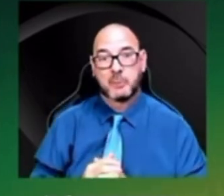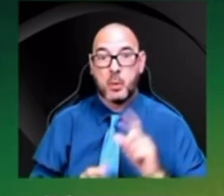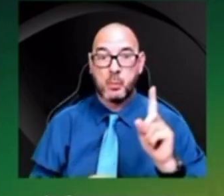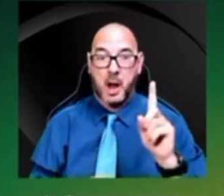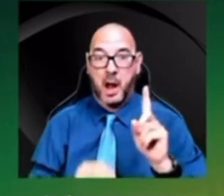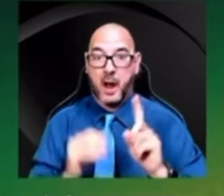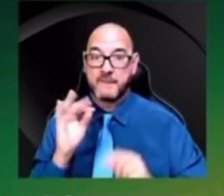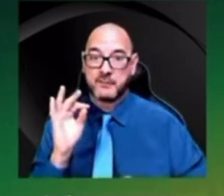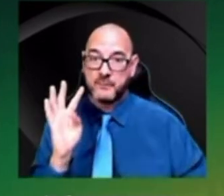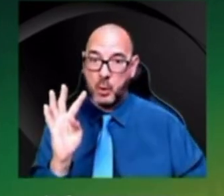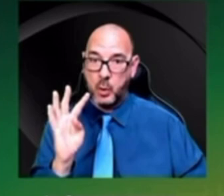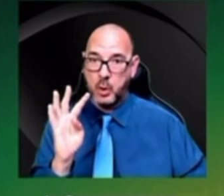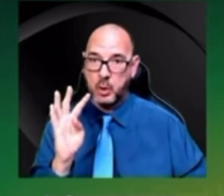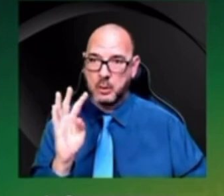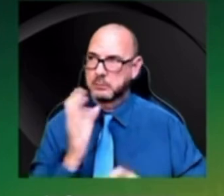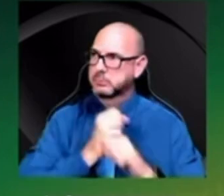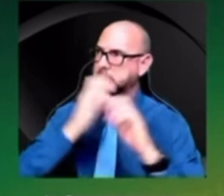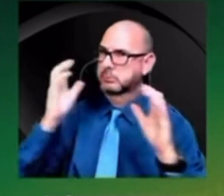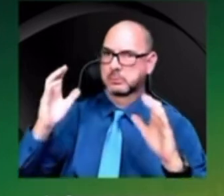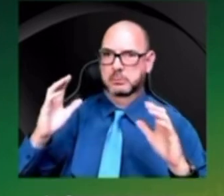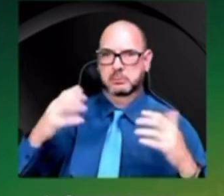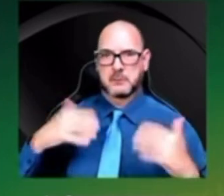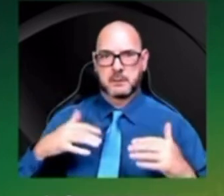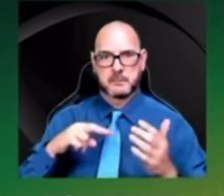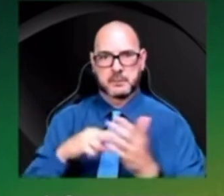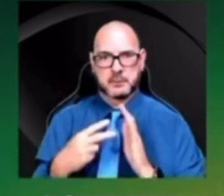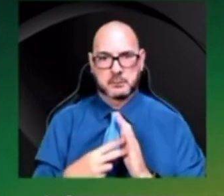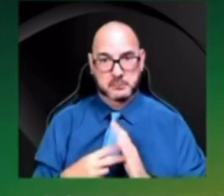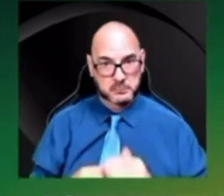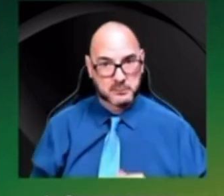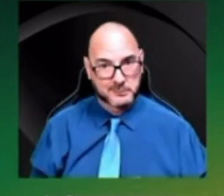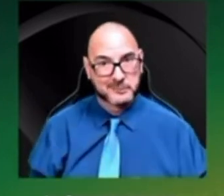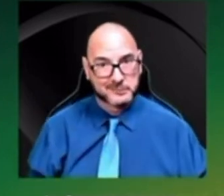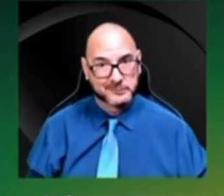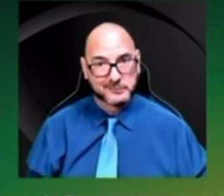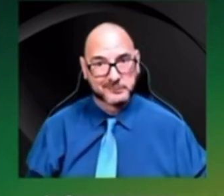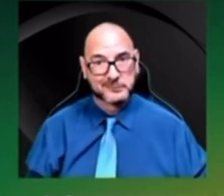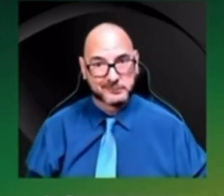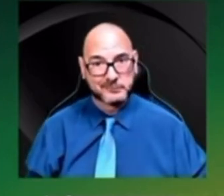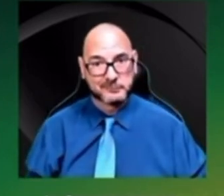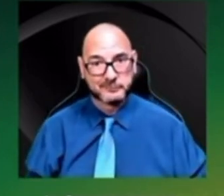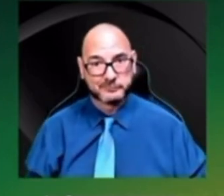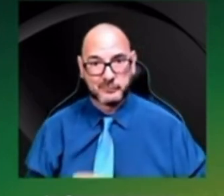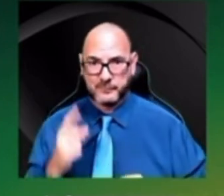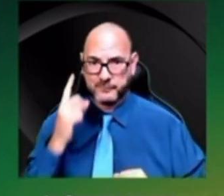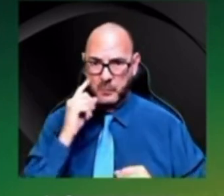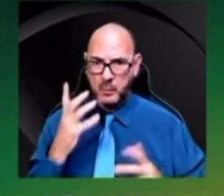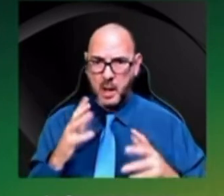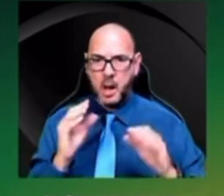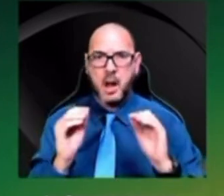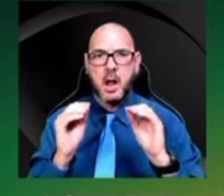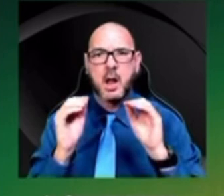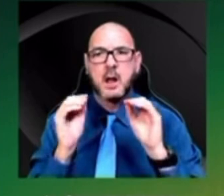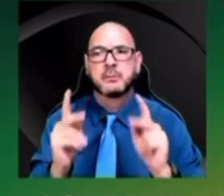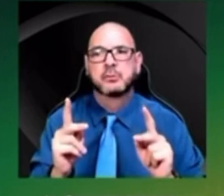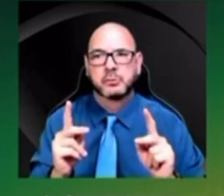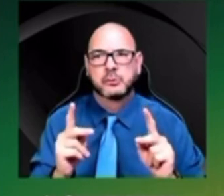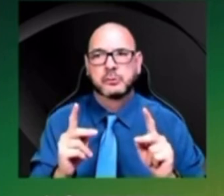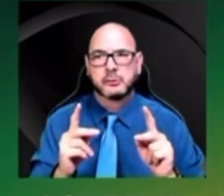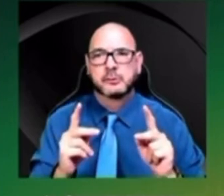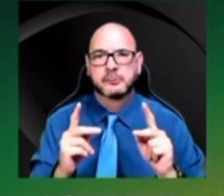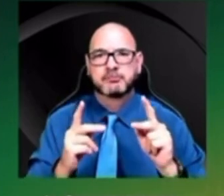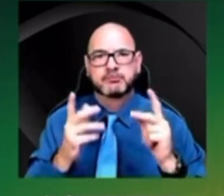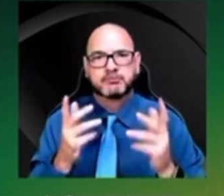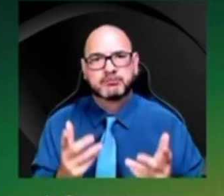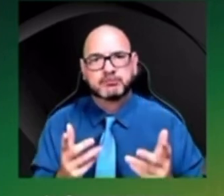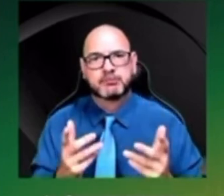added. In each of these engagements, it has been clear there was a strong desire from leaders on this continent, from